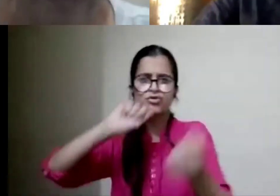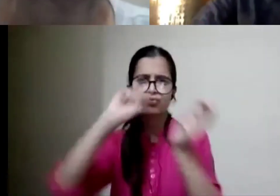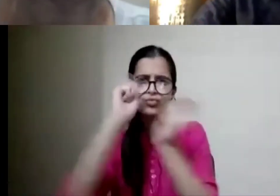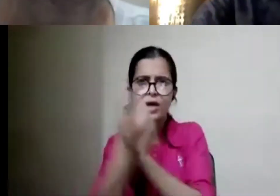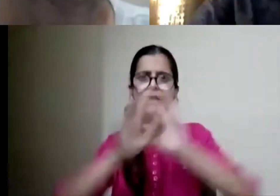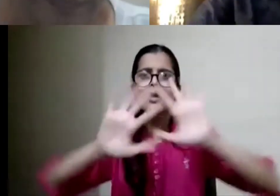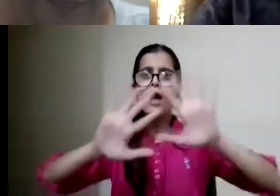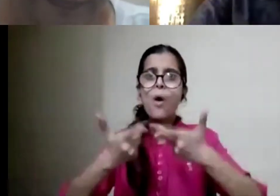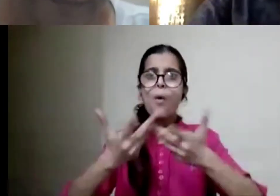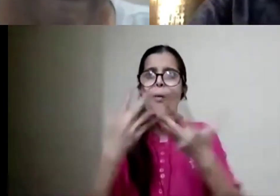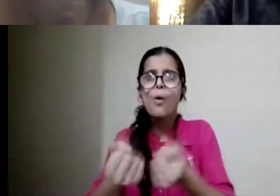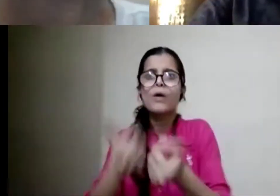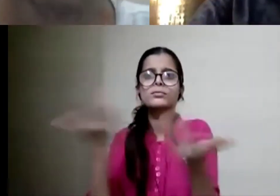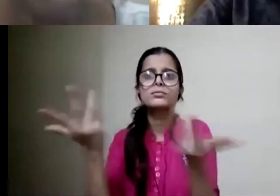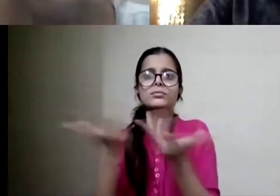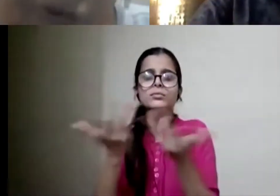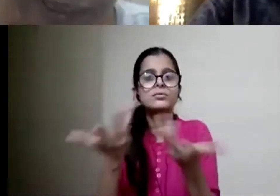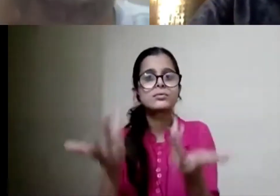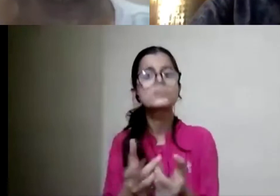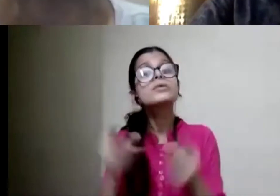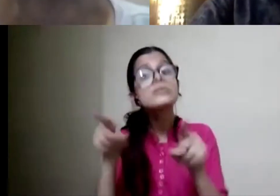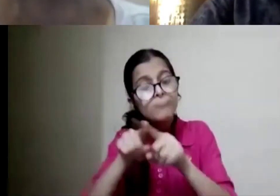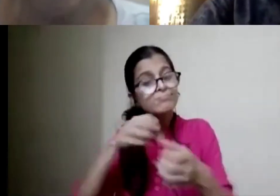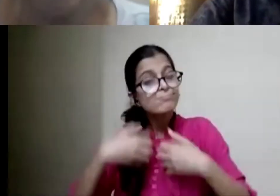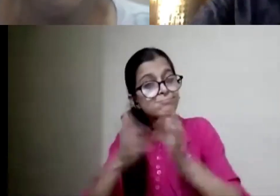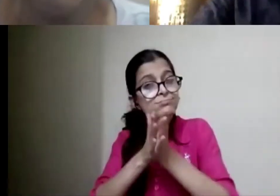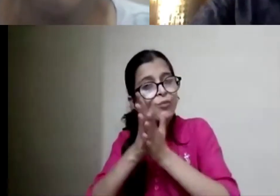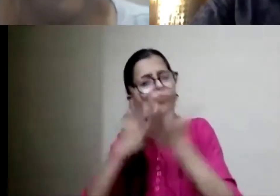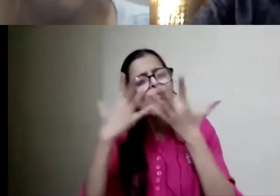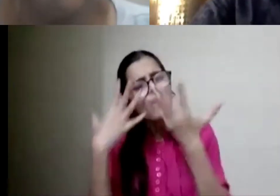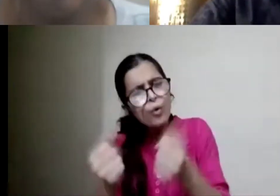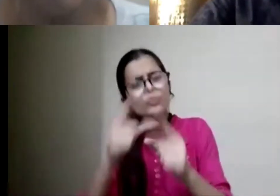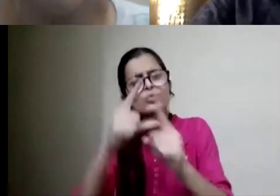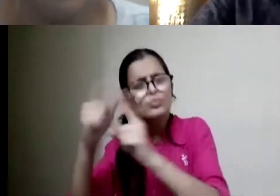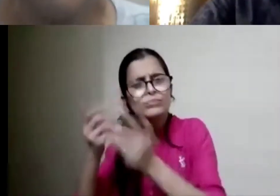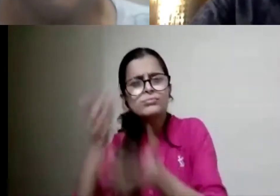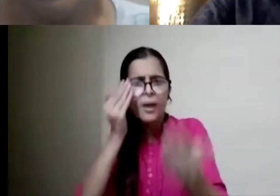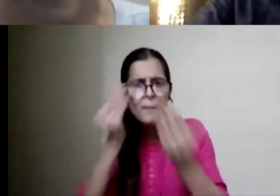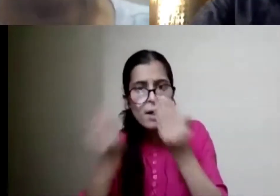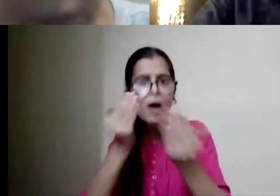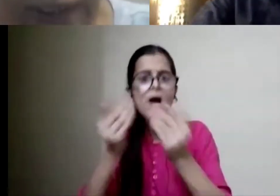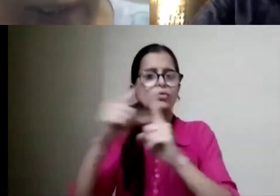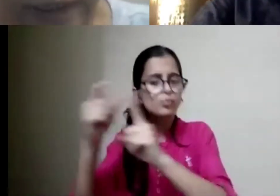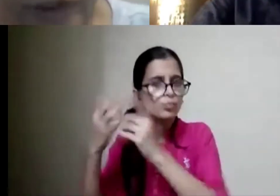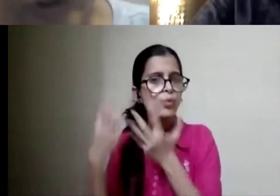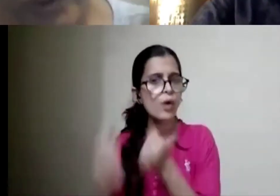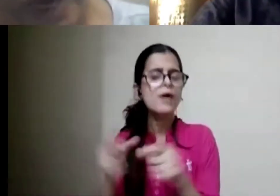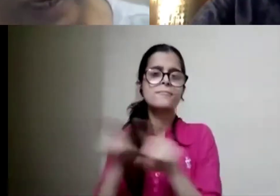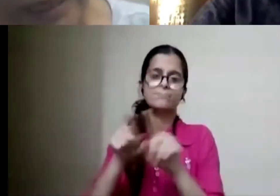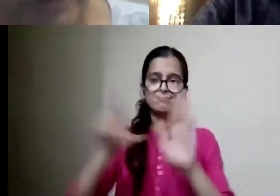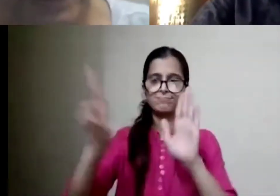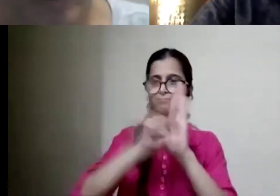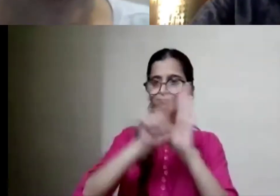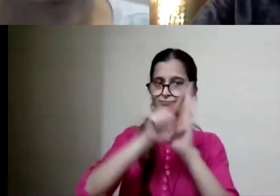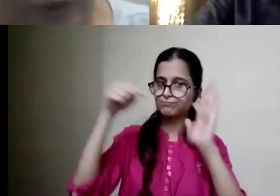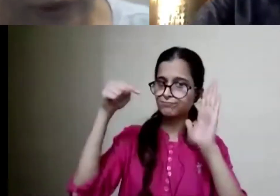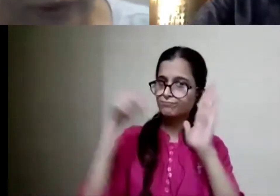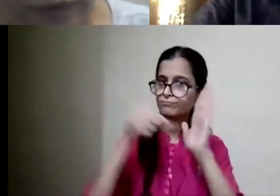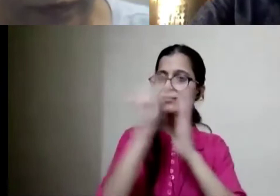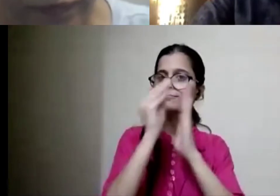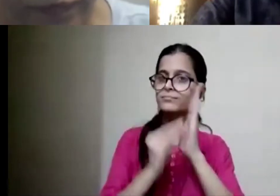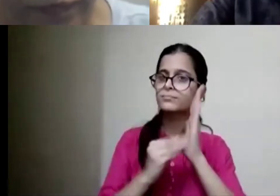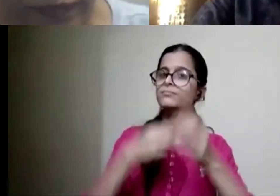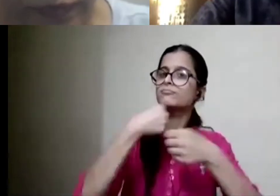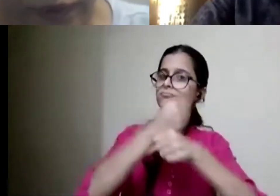where? And interestingly, if you were to do that comparison, you're going to find that in the legislation which ultimately got